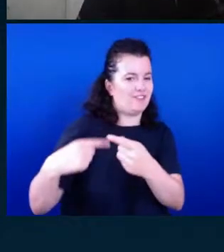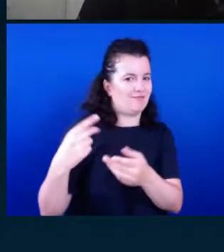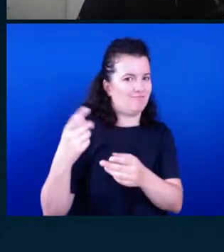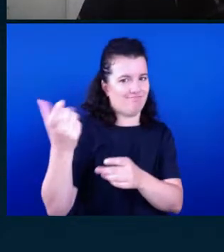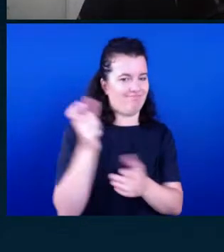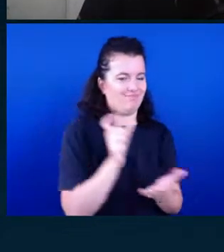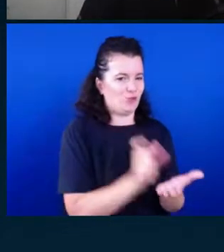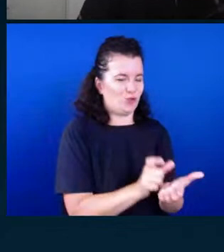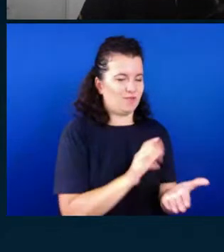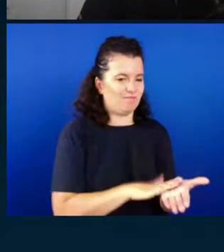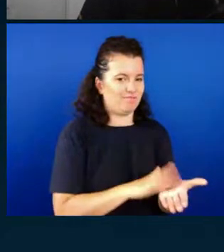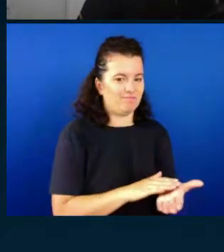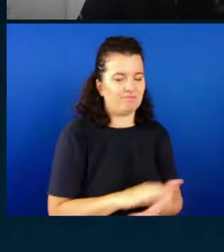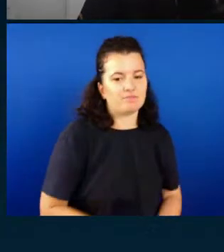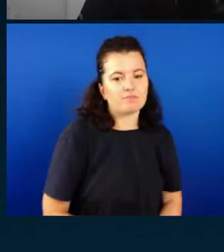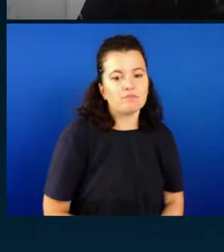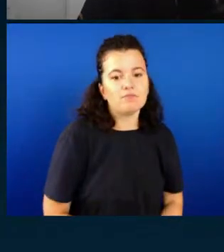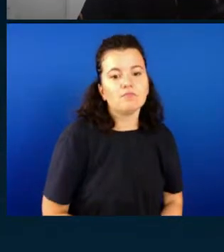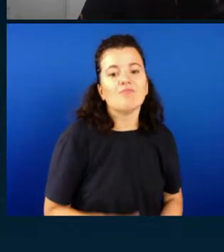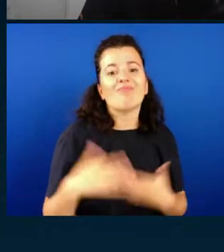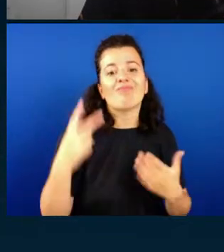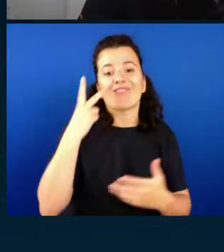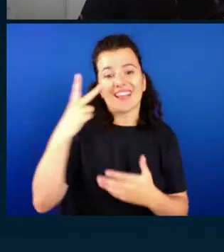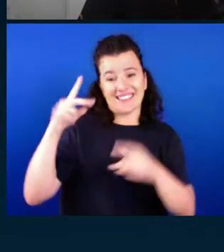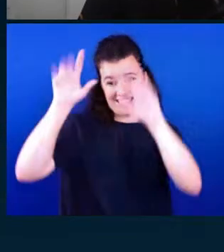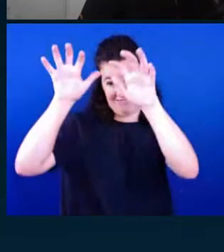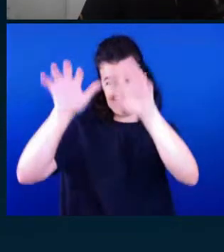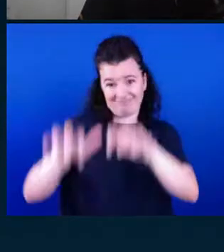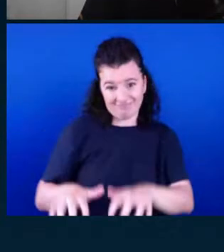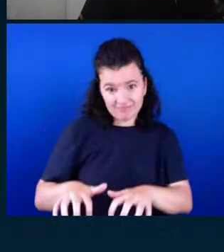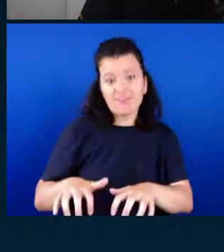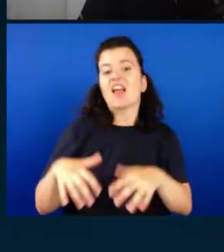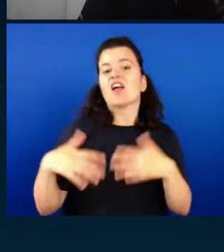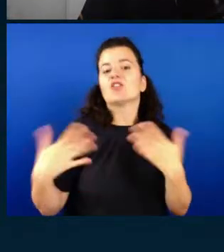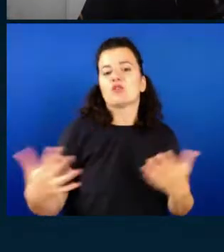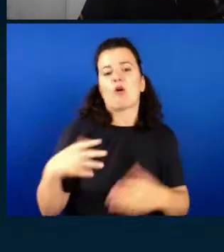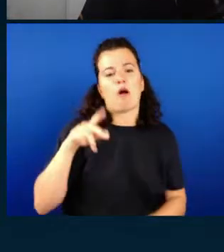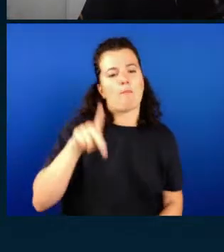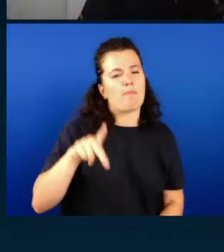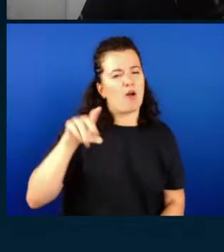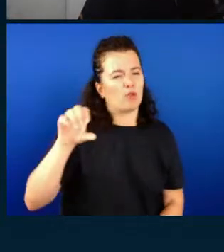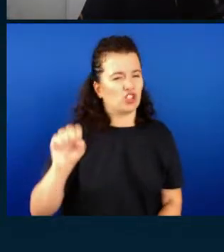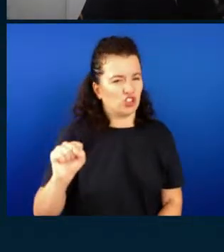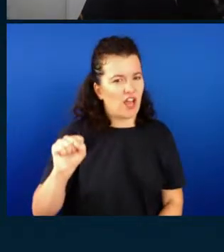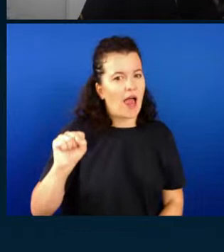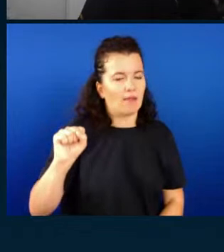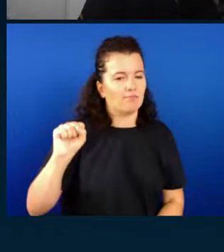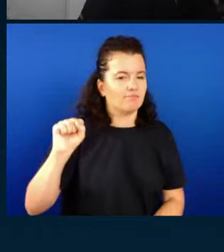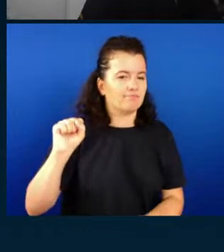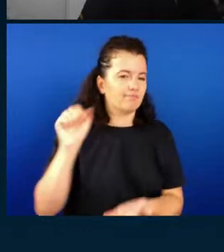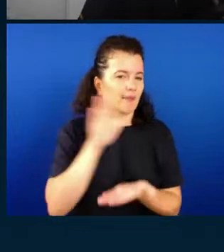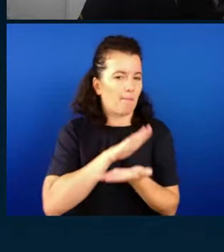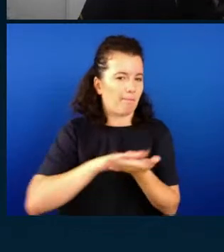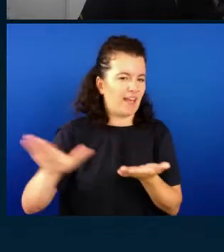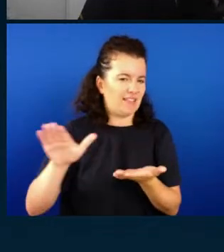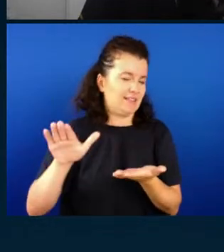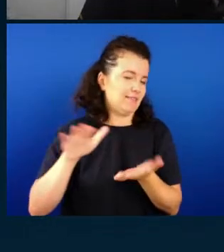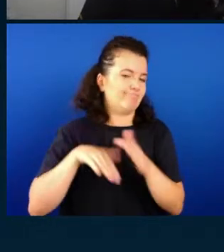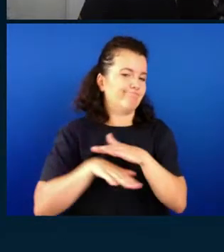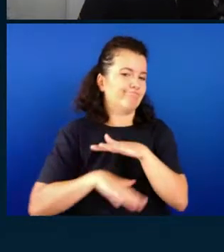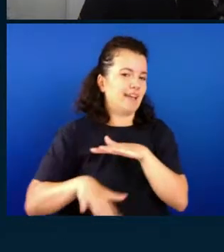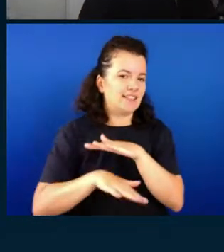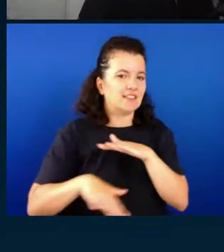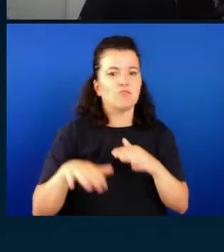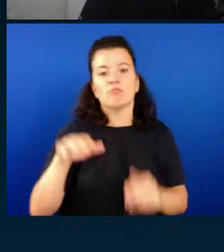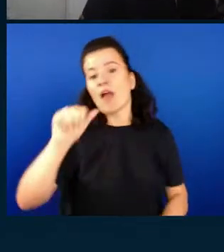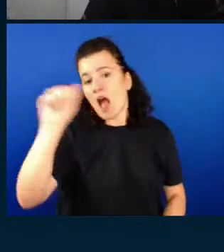So the script that you see here is, it's basic PowerShell. Get Azure VM is mostly what it does, and the rest